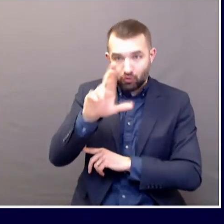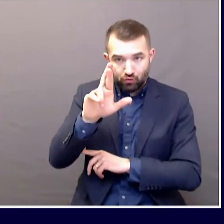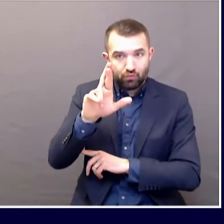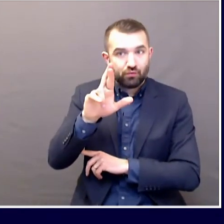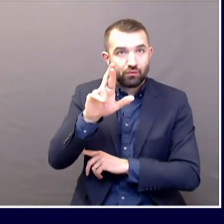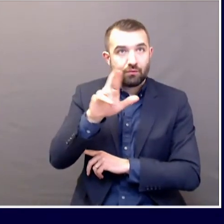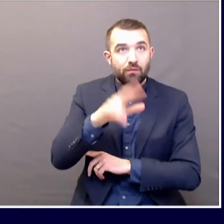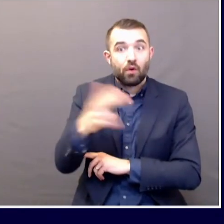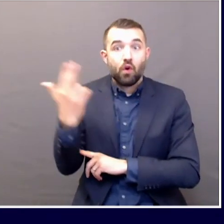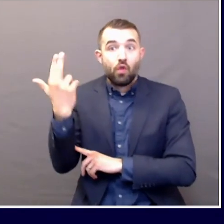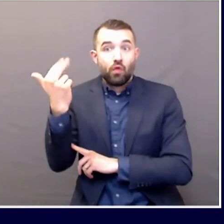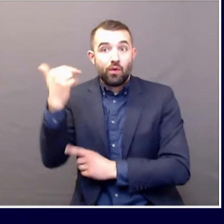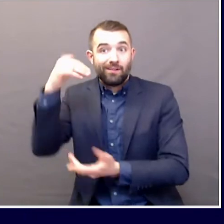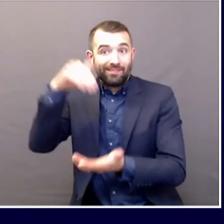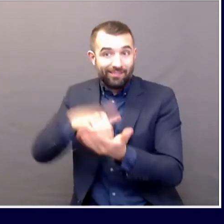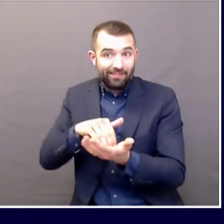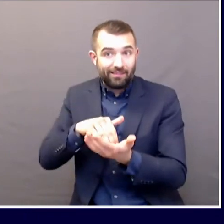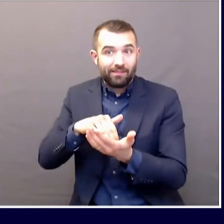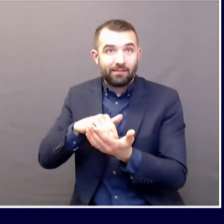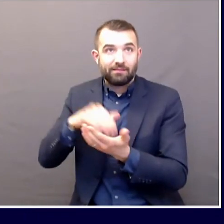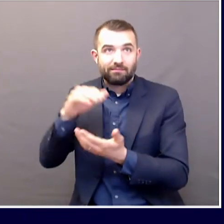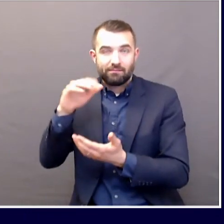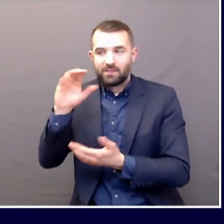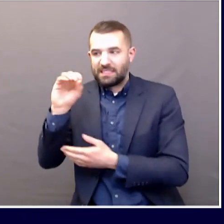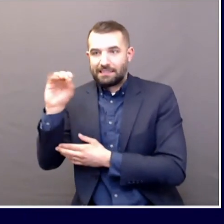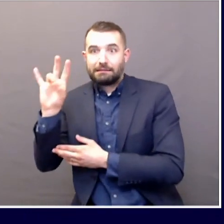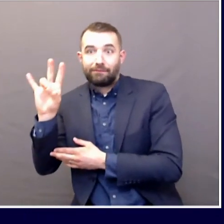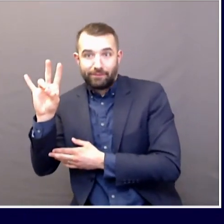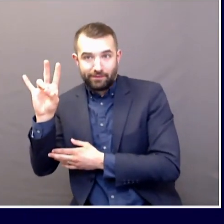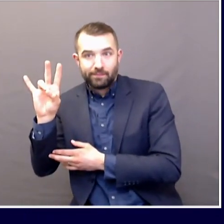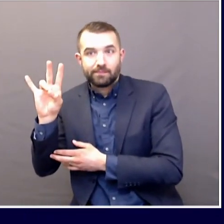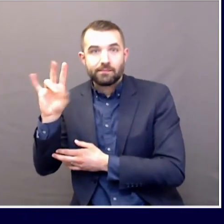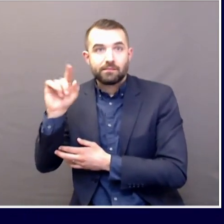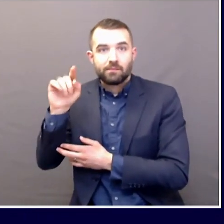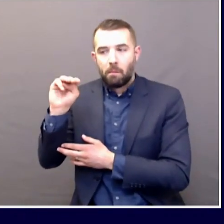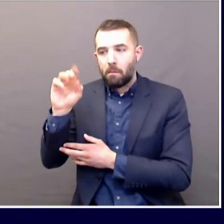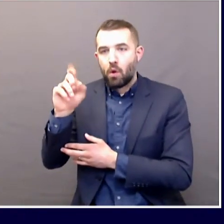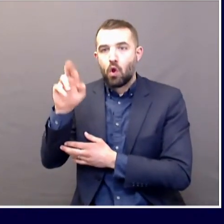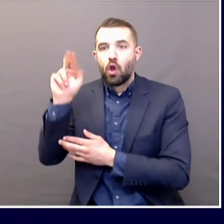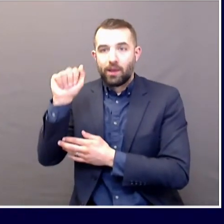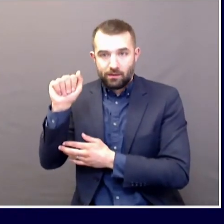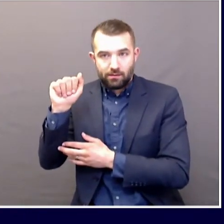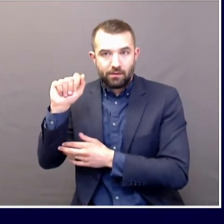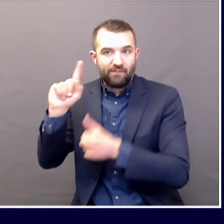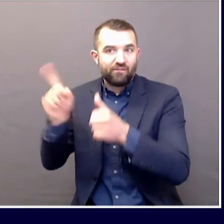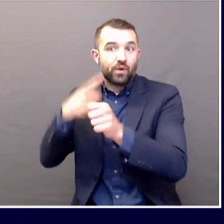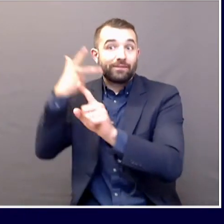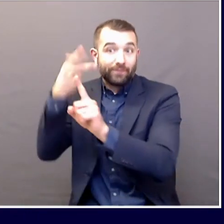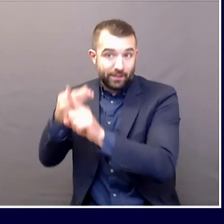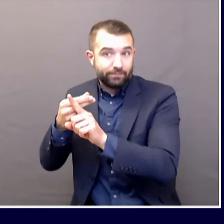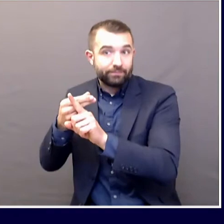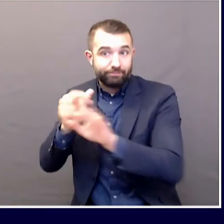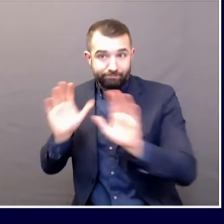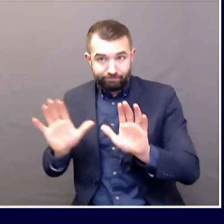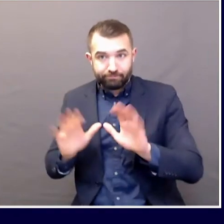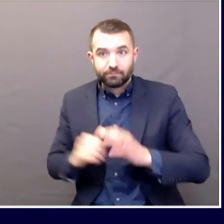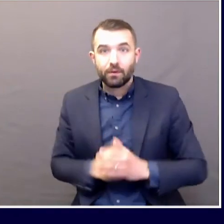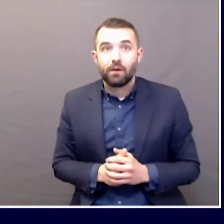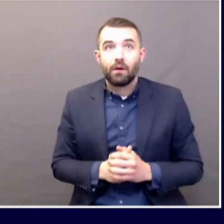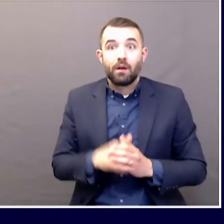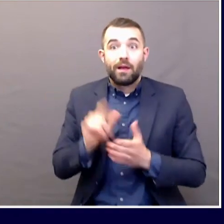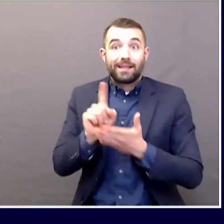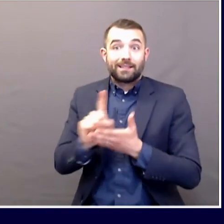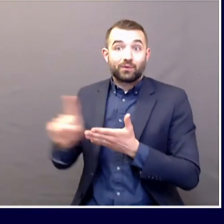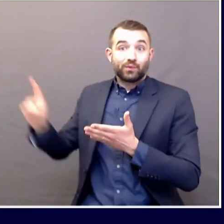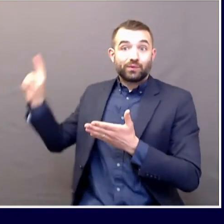13,700 first doses of Moderna vaccine. This is an increase based on what we got last week. Indeed, it's an increase